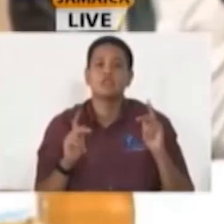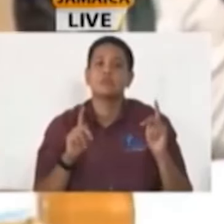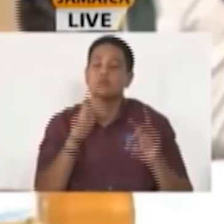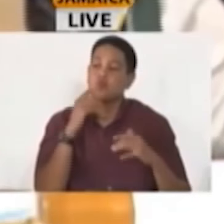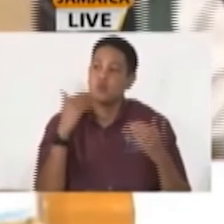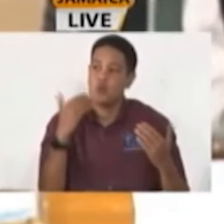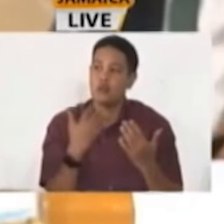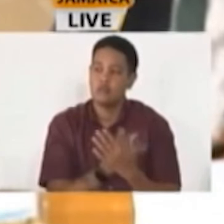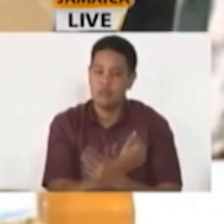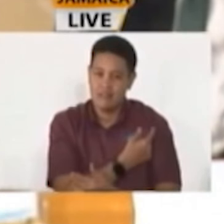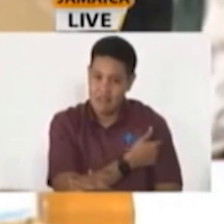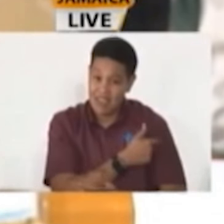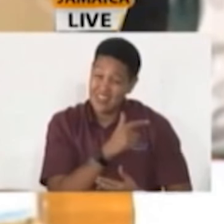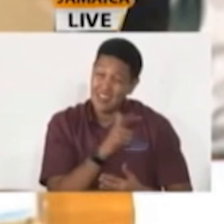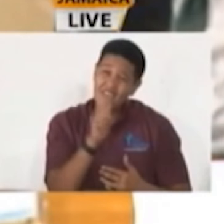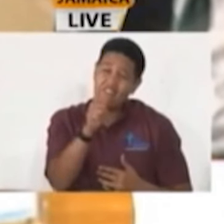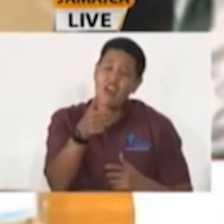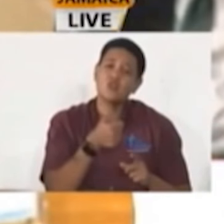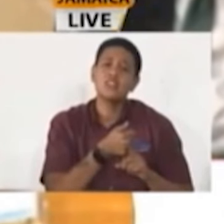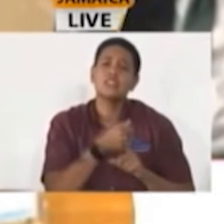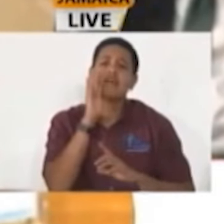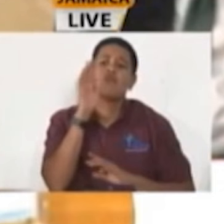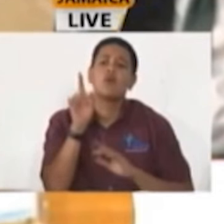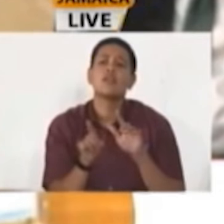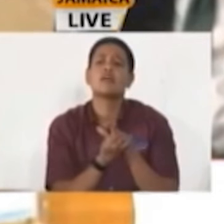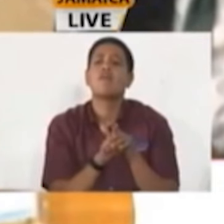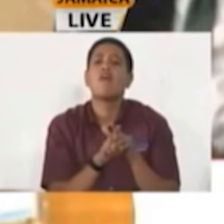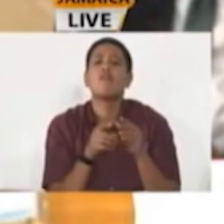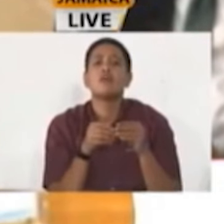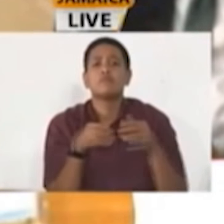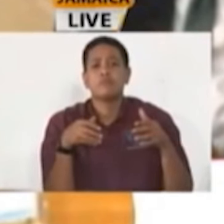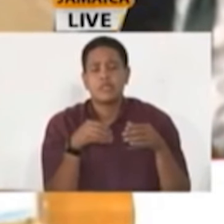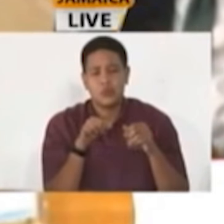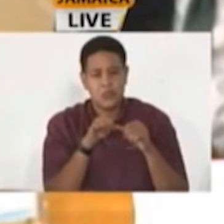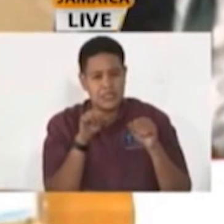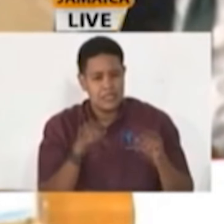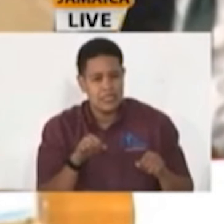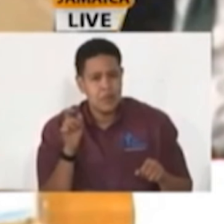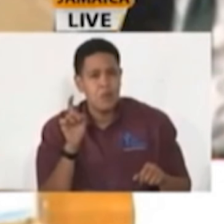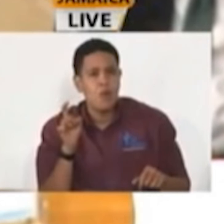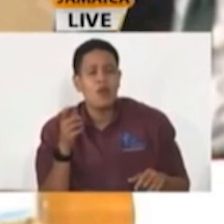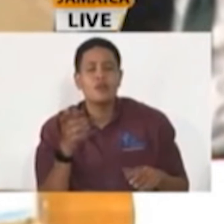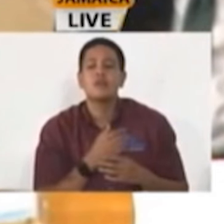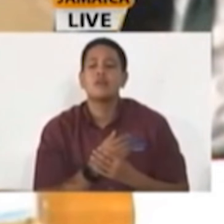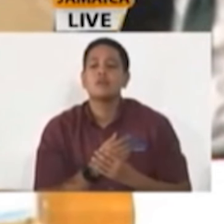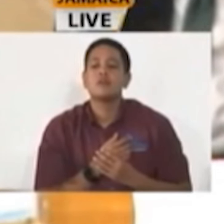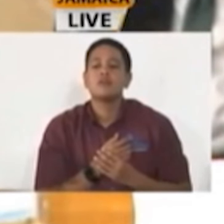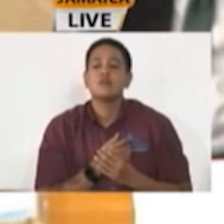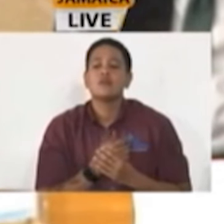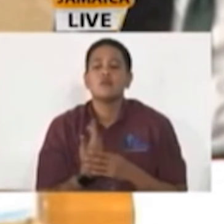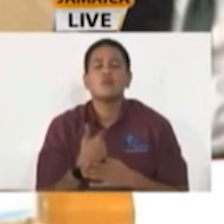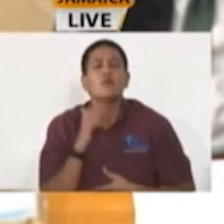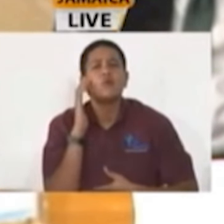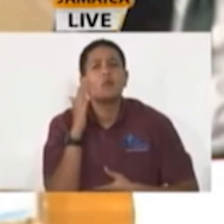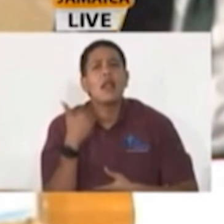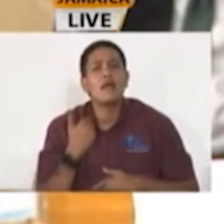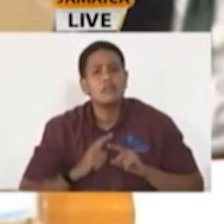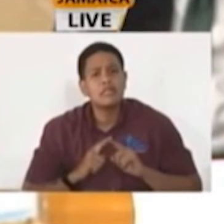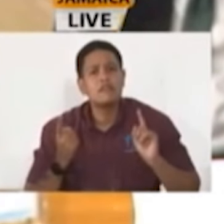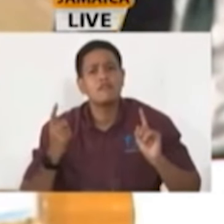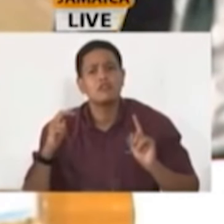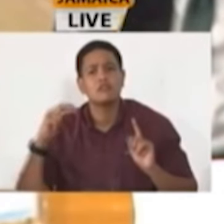it will evolve into a system where we will have to have differential treatment